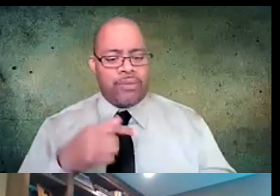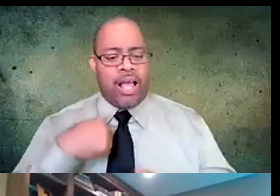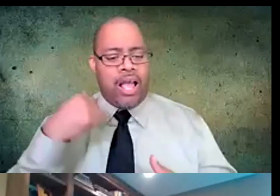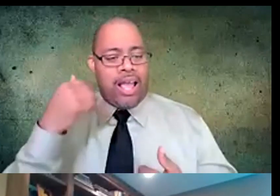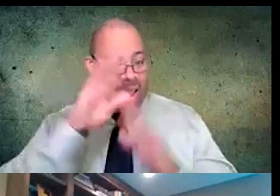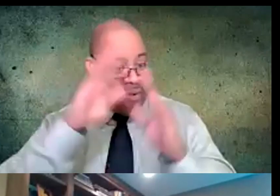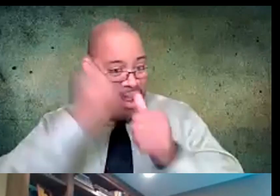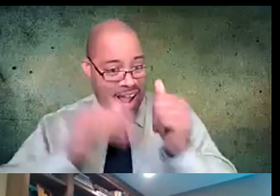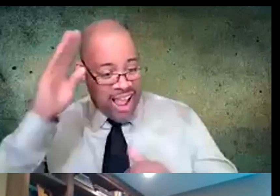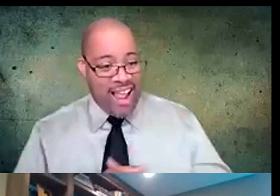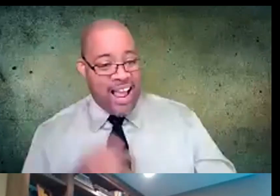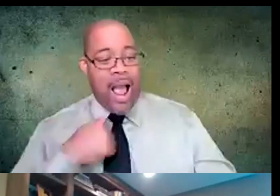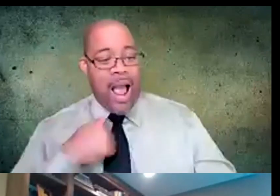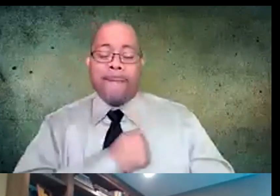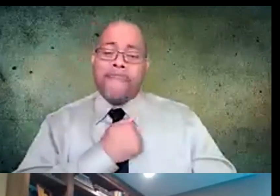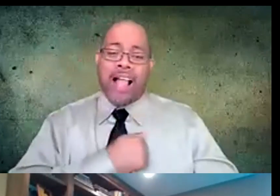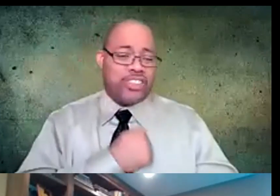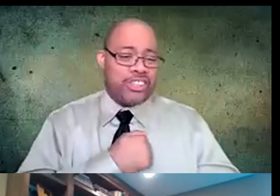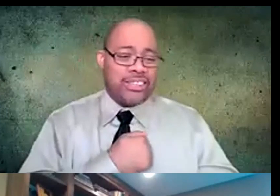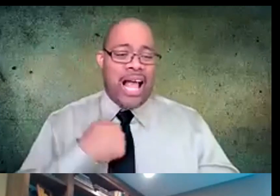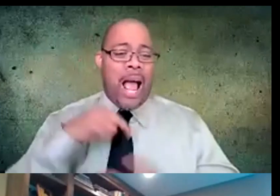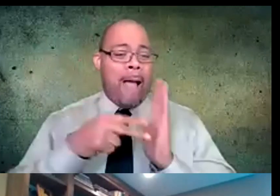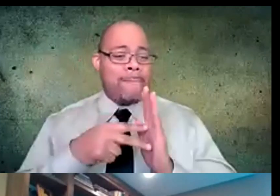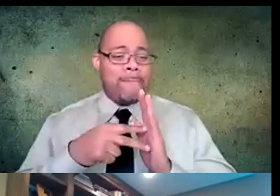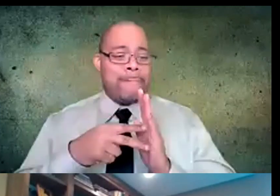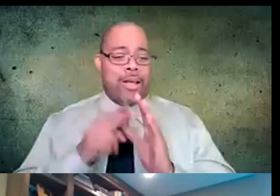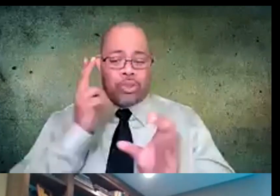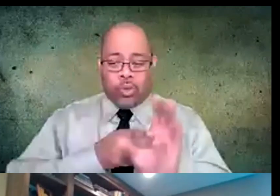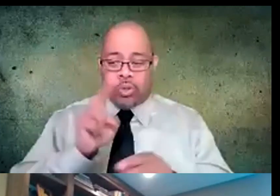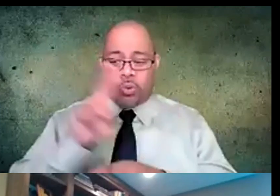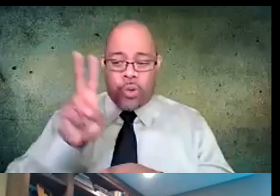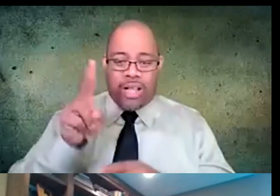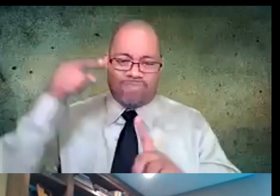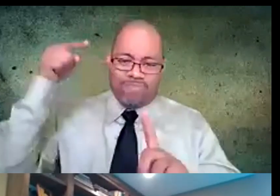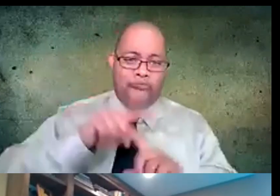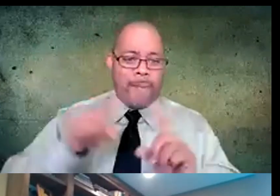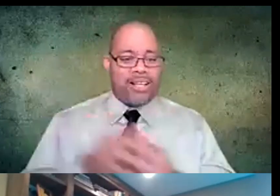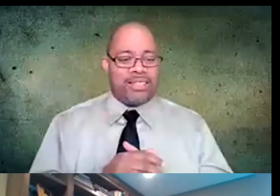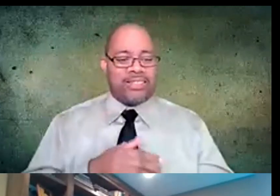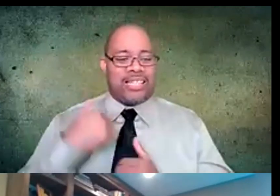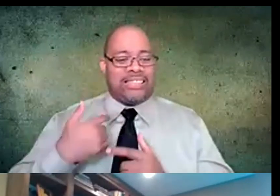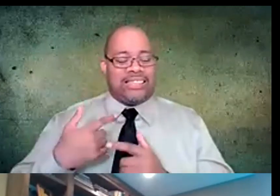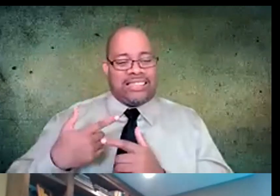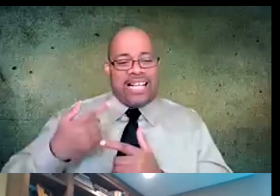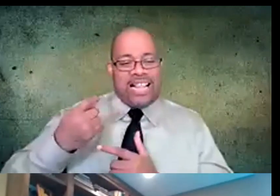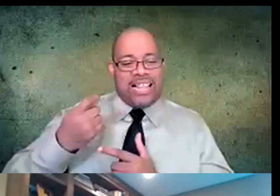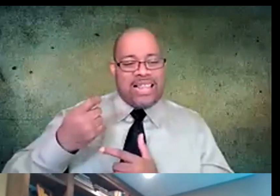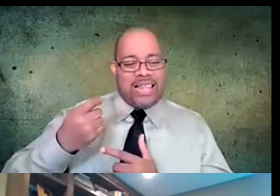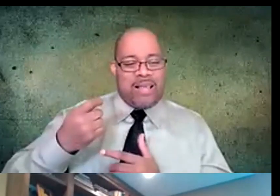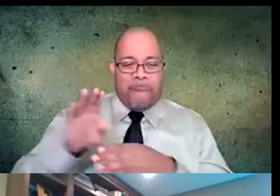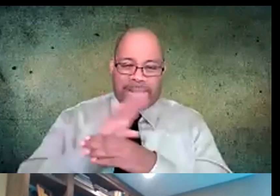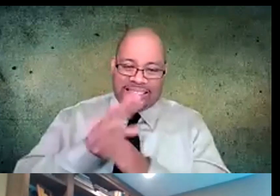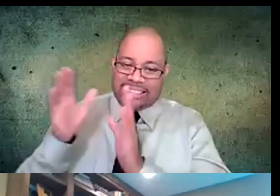hi. I apologize. I meant to get on at 2 o'clock right on dot, but running industry